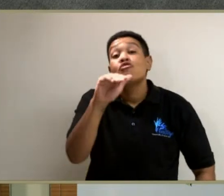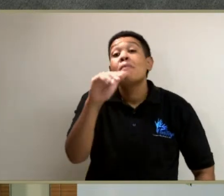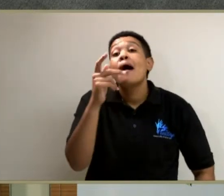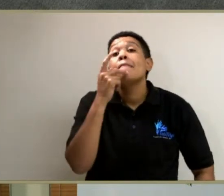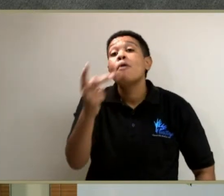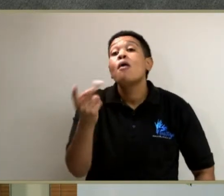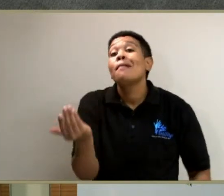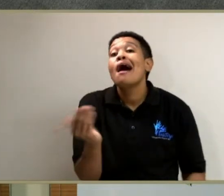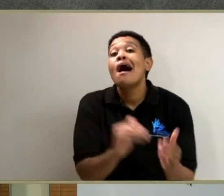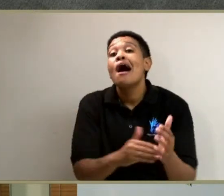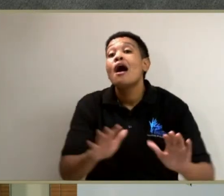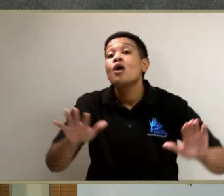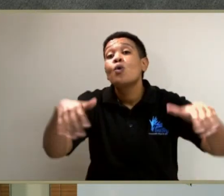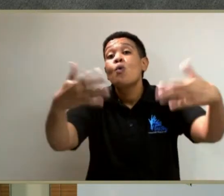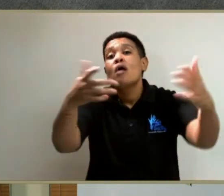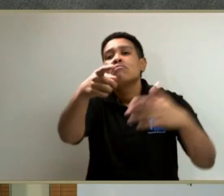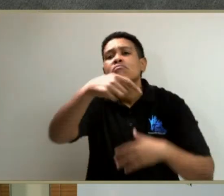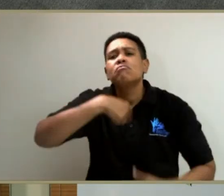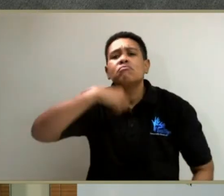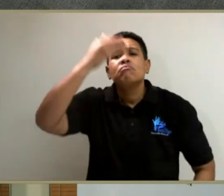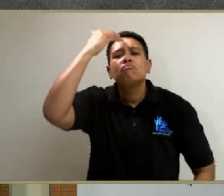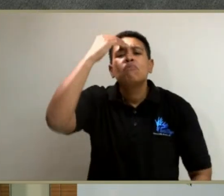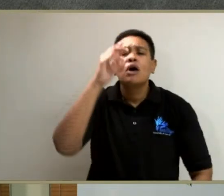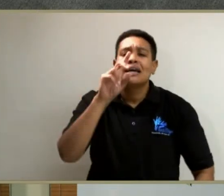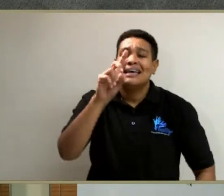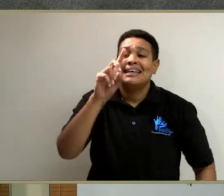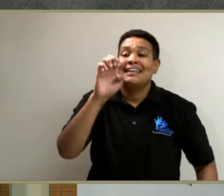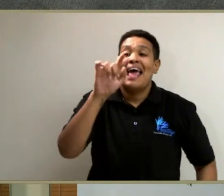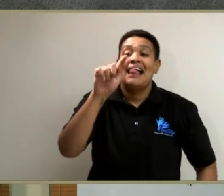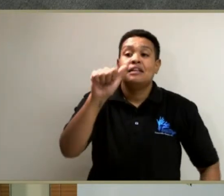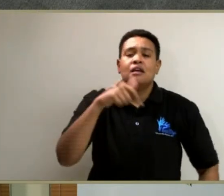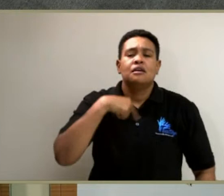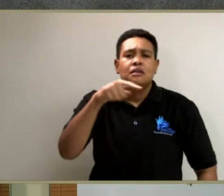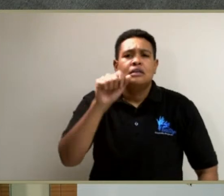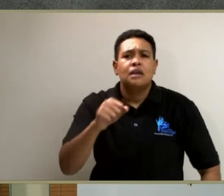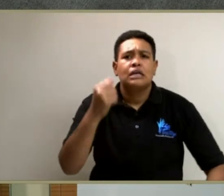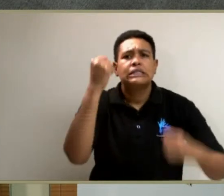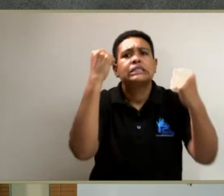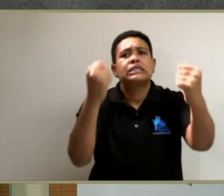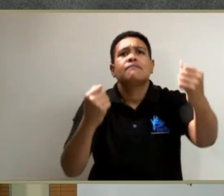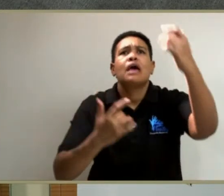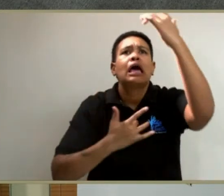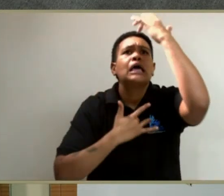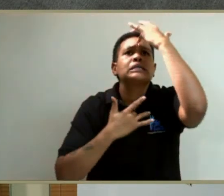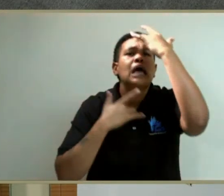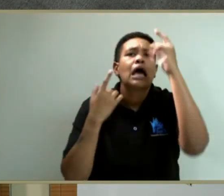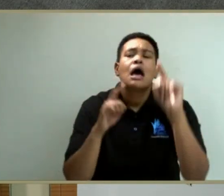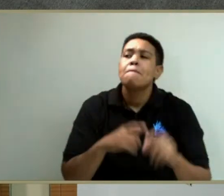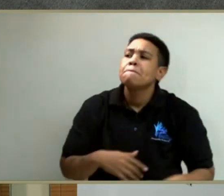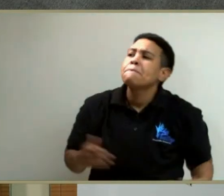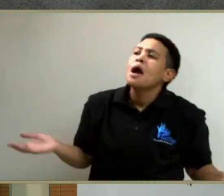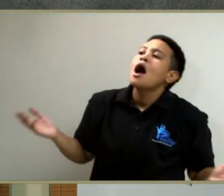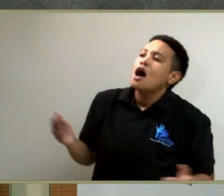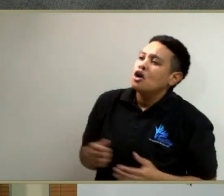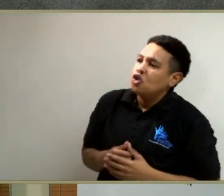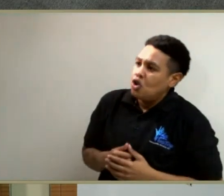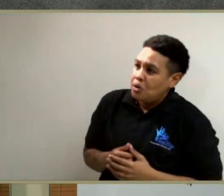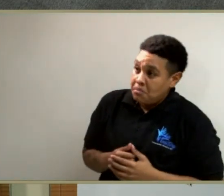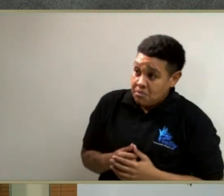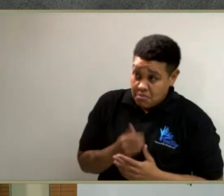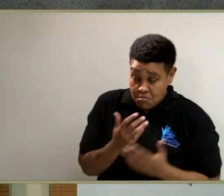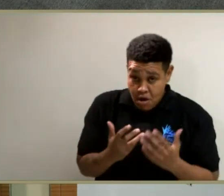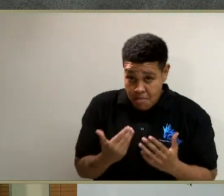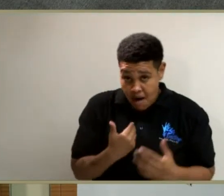public again that we know that with Delta we can get severe illness, and we probably do